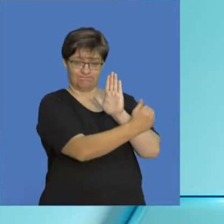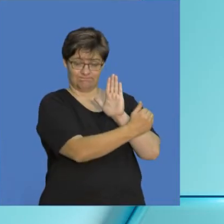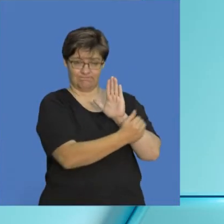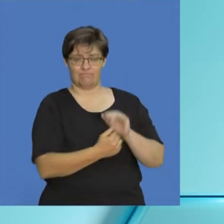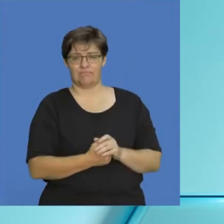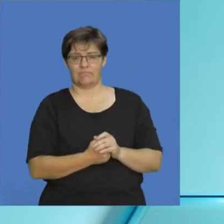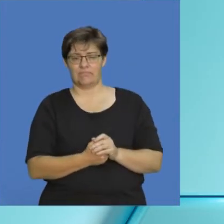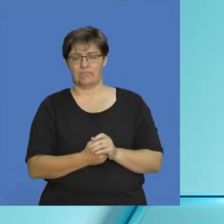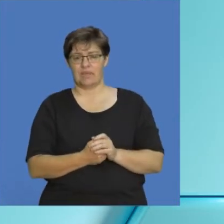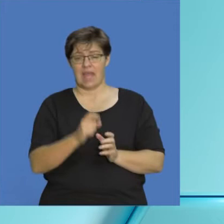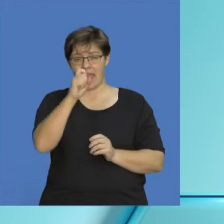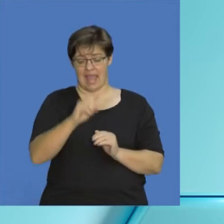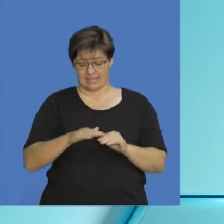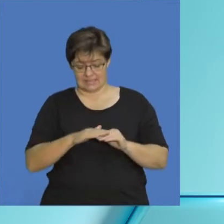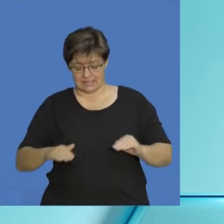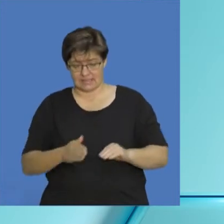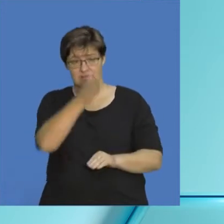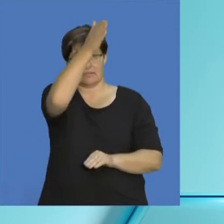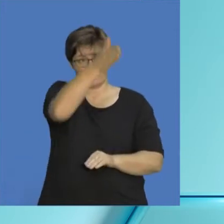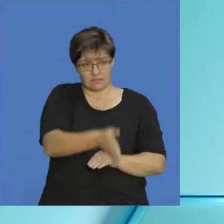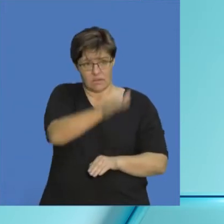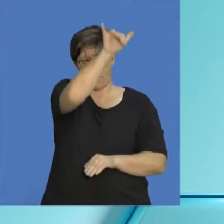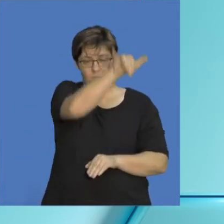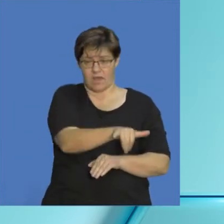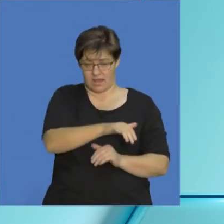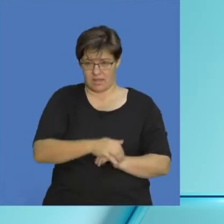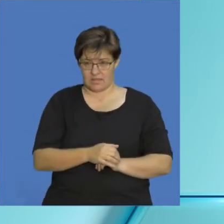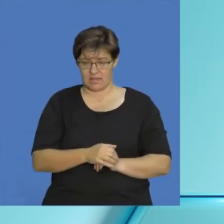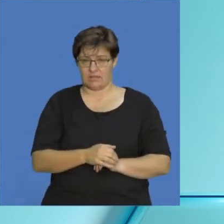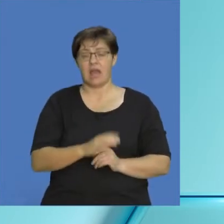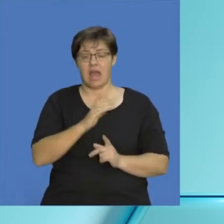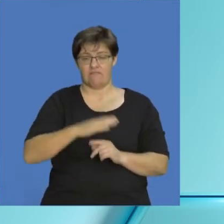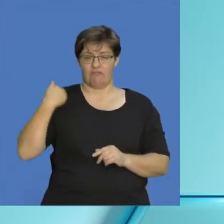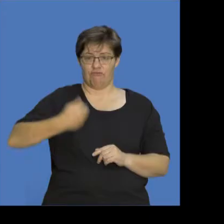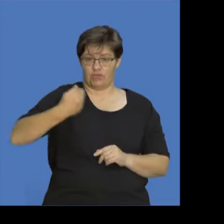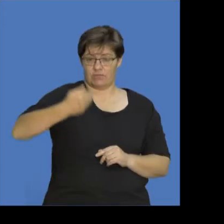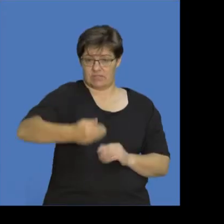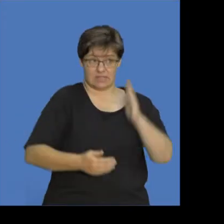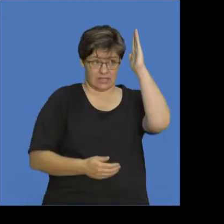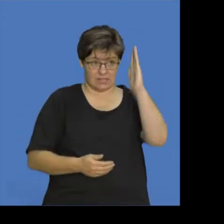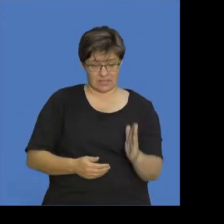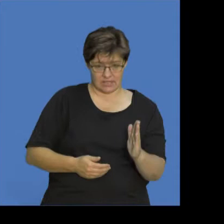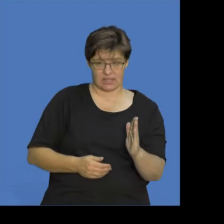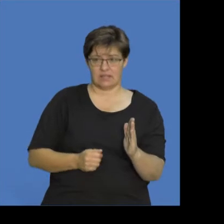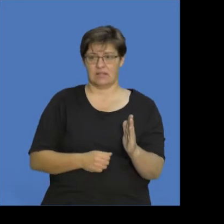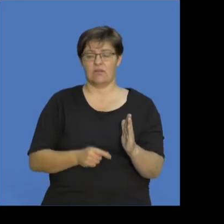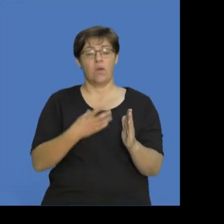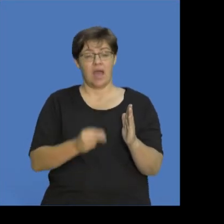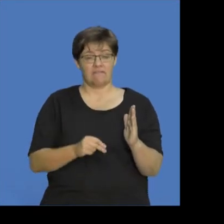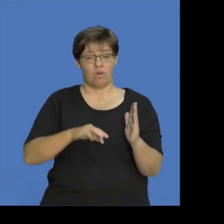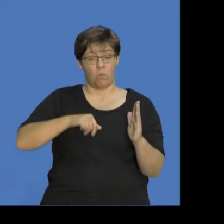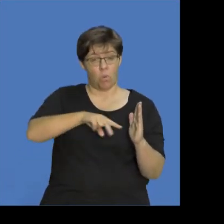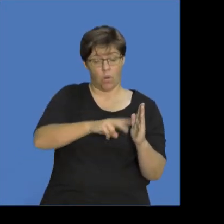the x-axis and the y-axis. We're going to put frequency there, and we have walk,